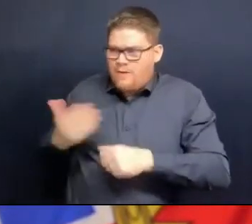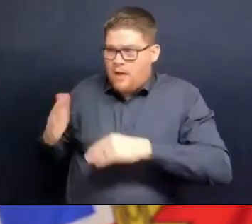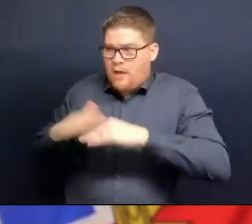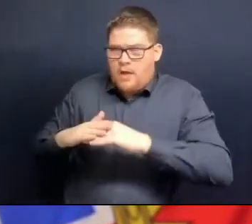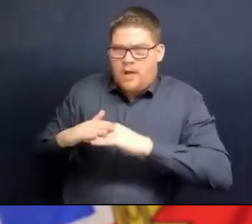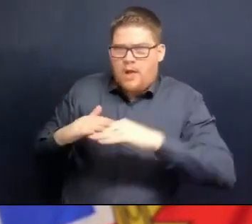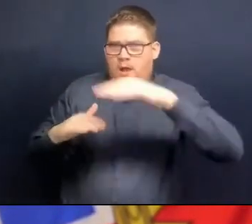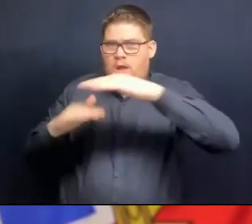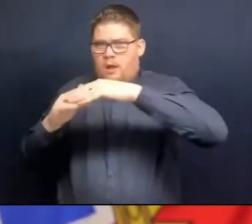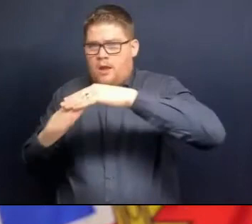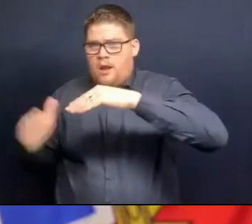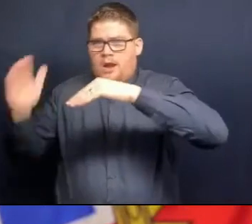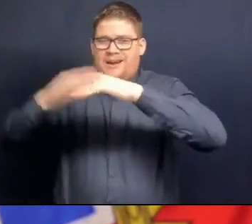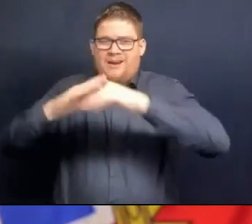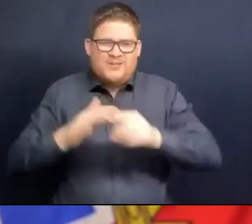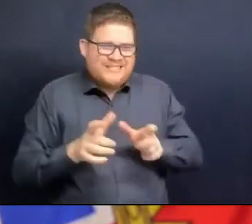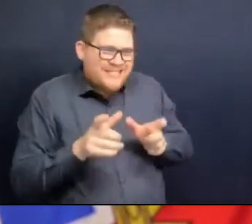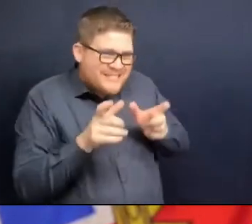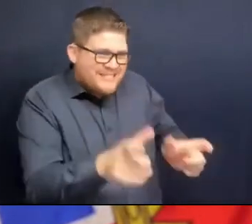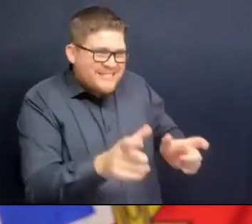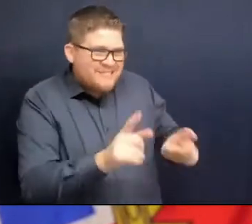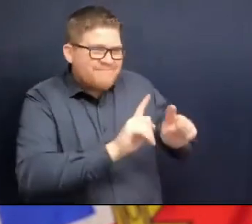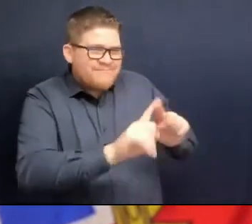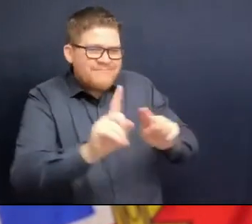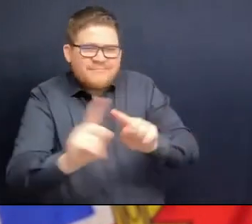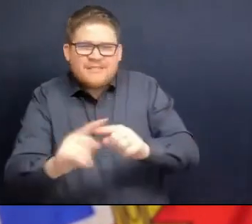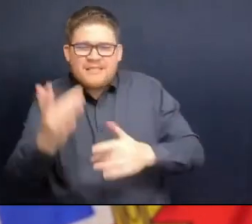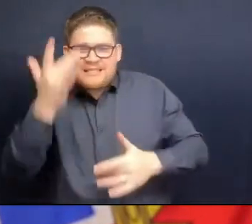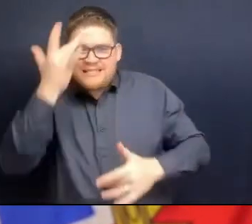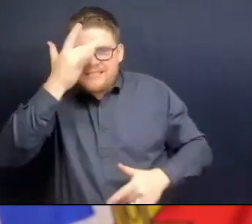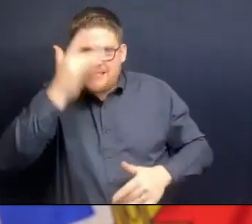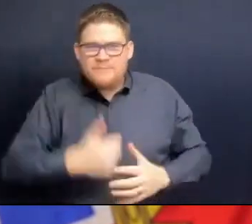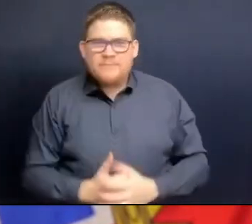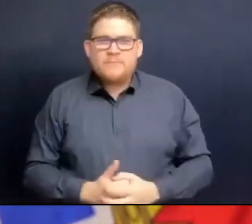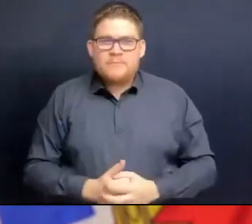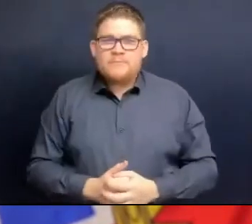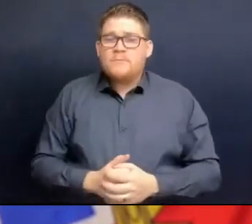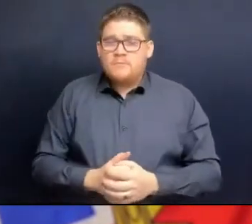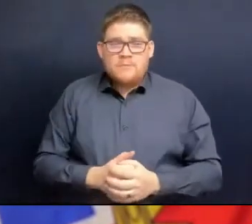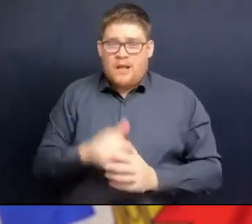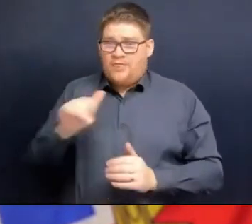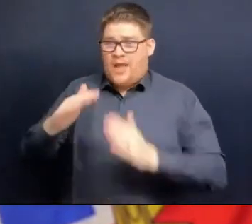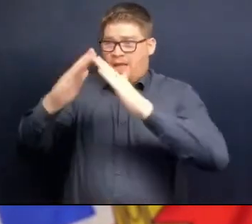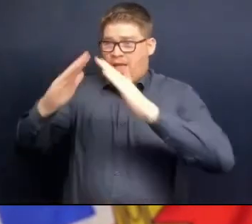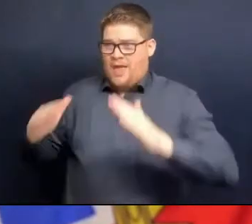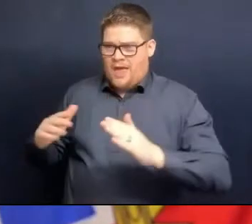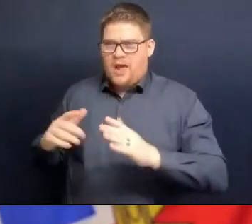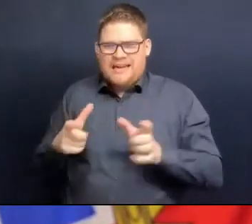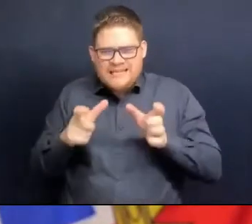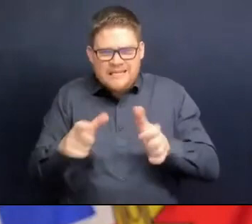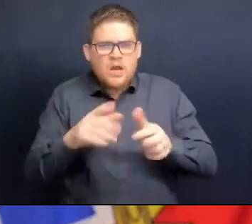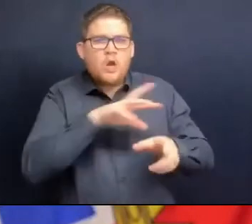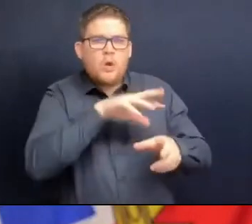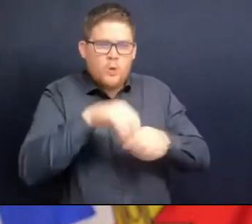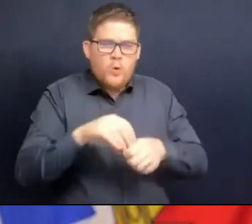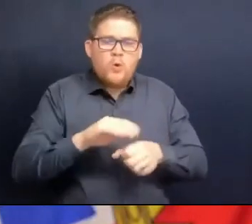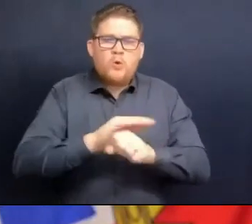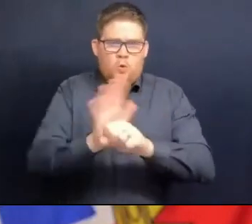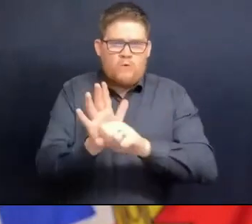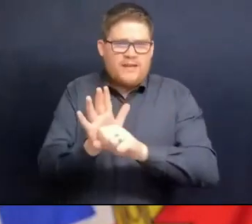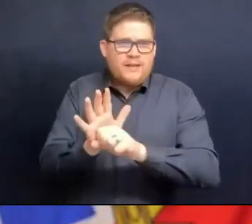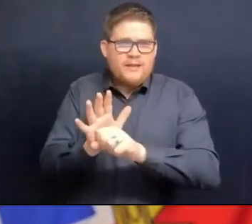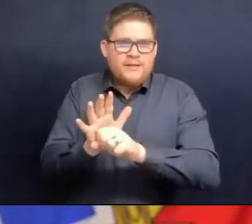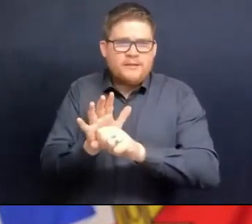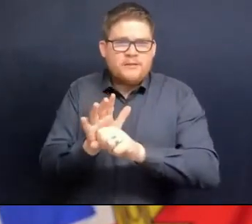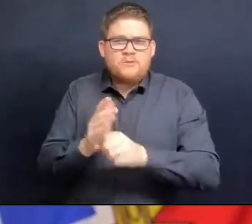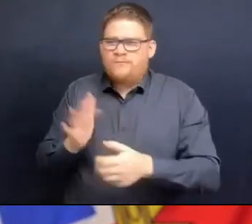prevent transmission of infections, including COVID. And that includes, depending on the setting, the appropriate risk